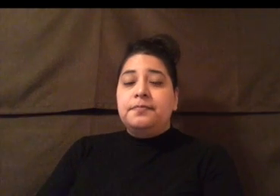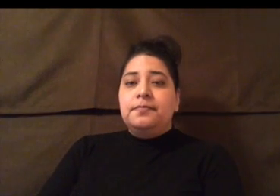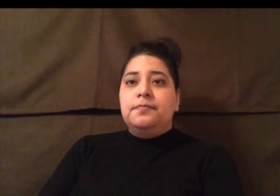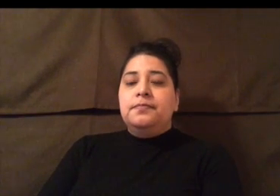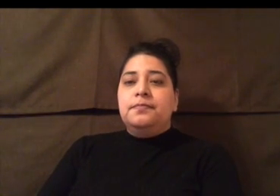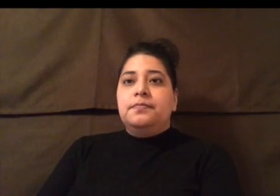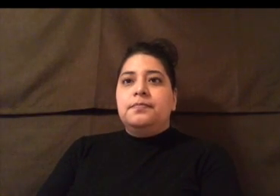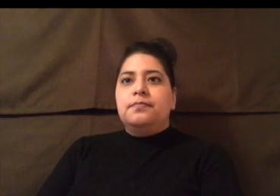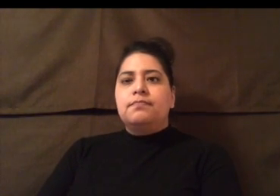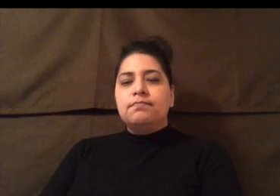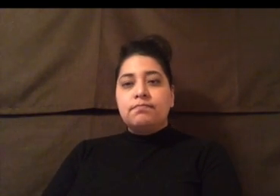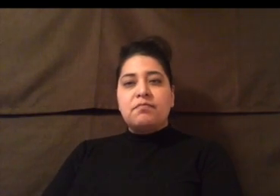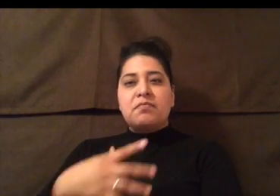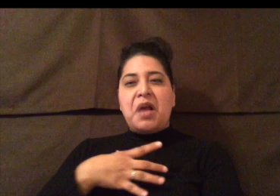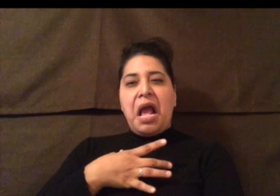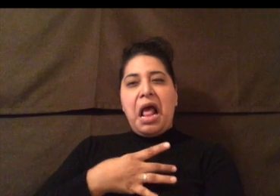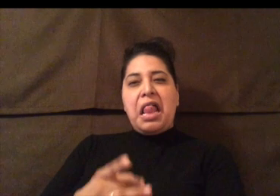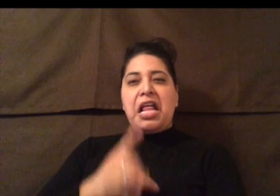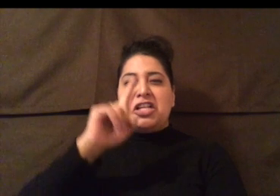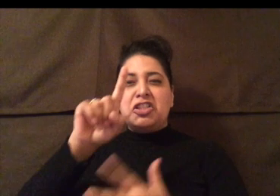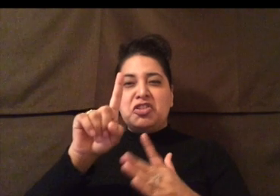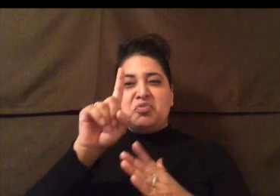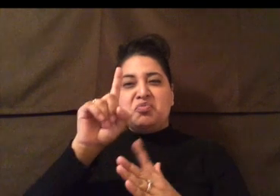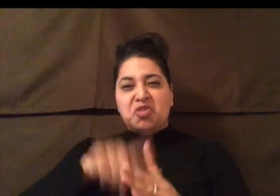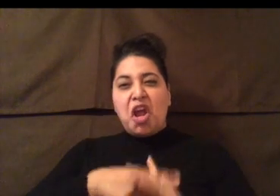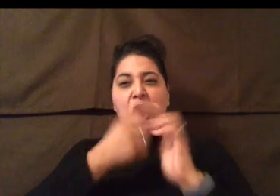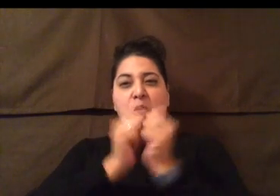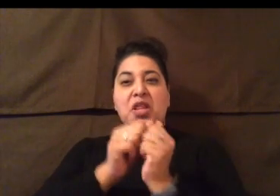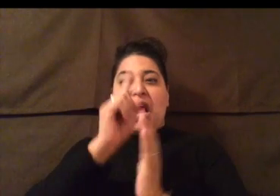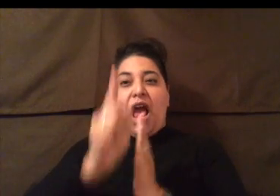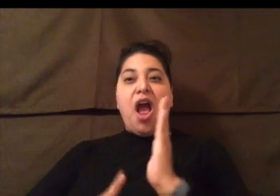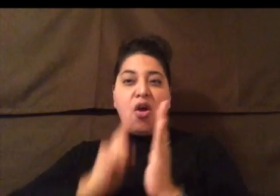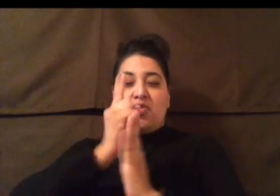5:20, and my ending time